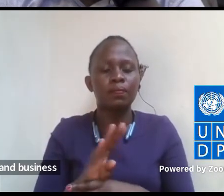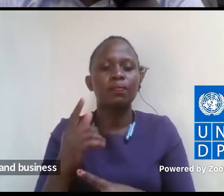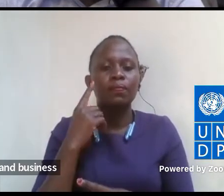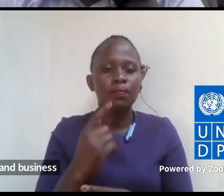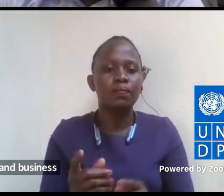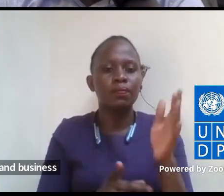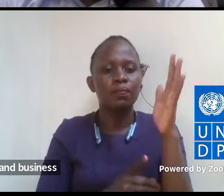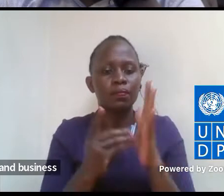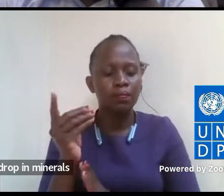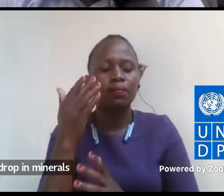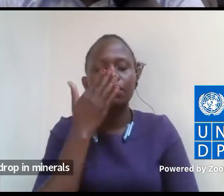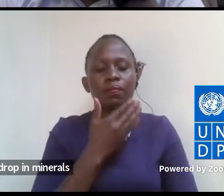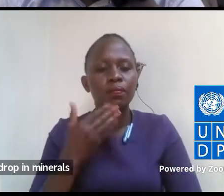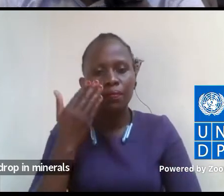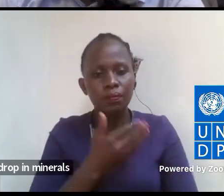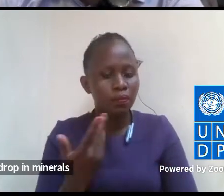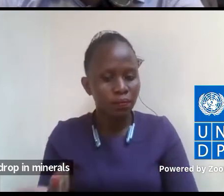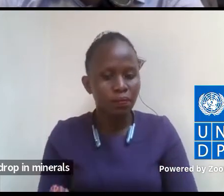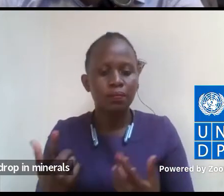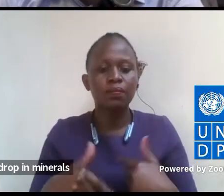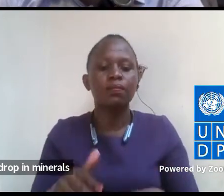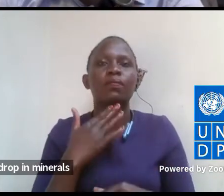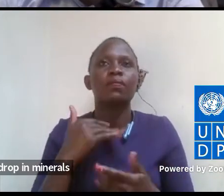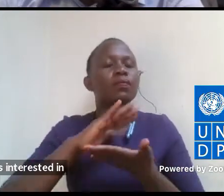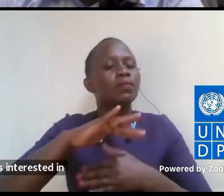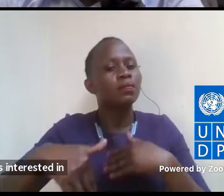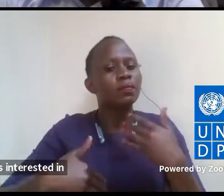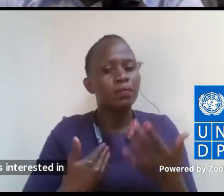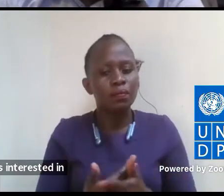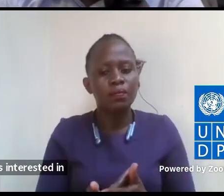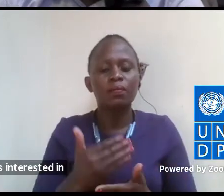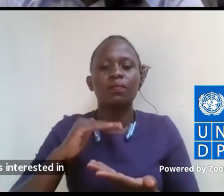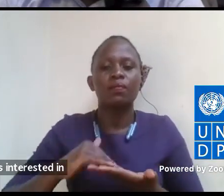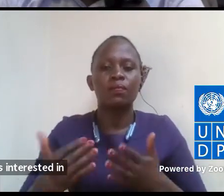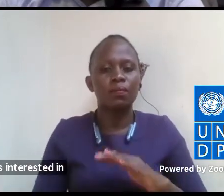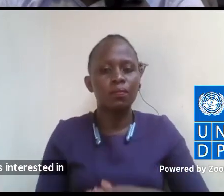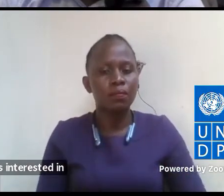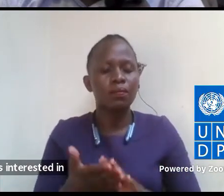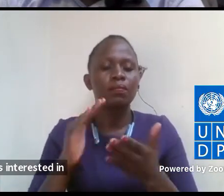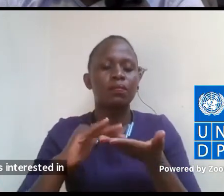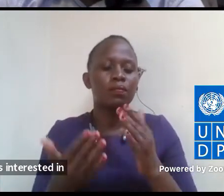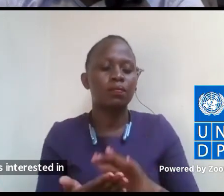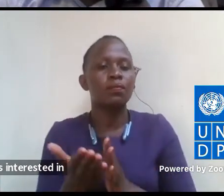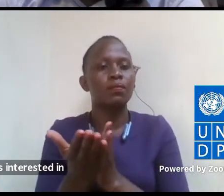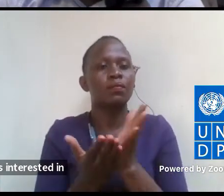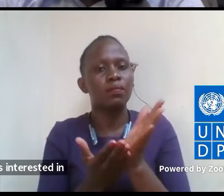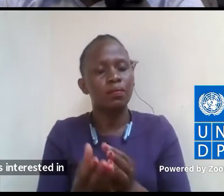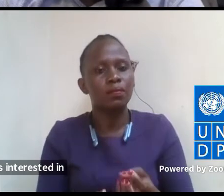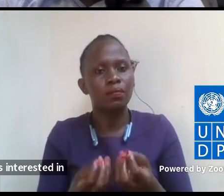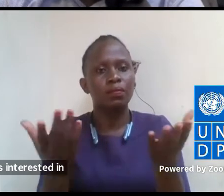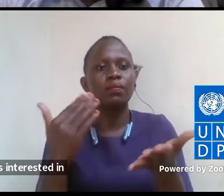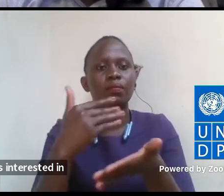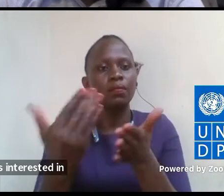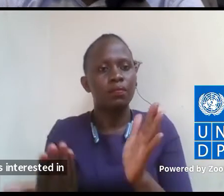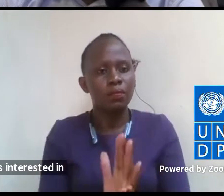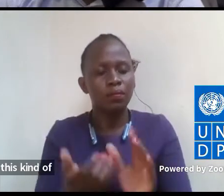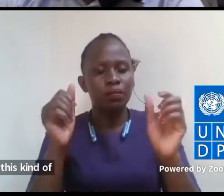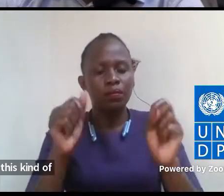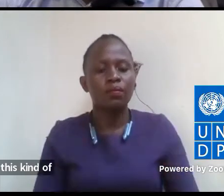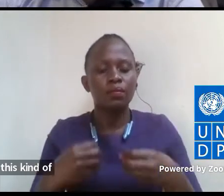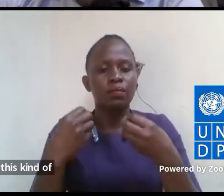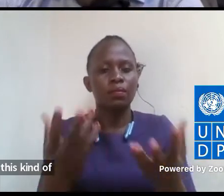mean? We want all stakeholders interested in serving this sector be able to pick up this kind of strategic document and say, where